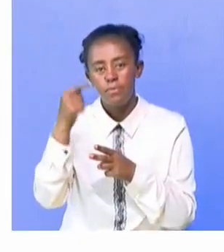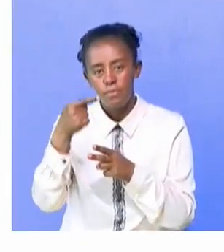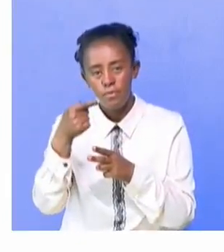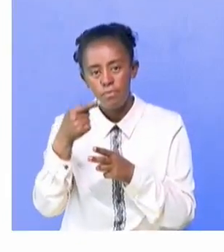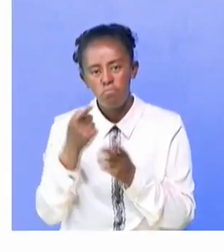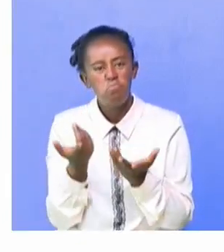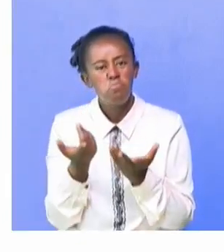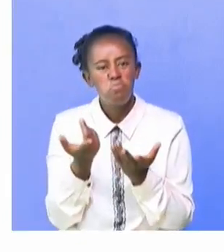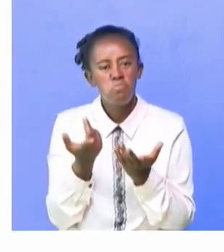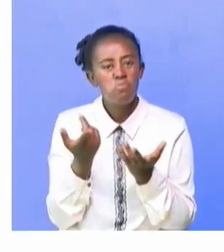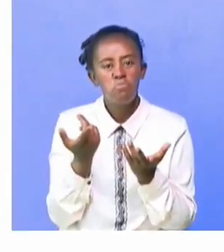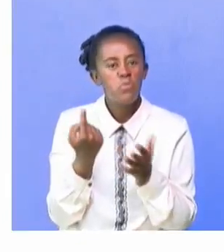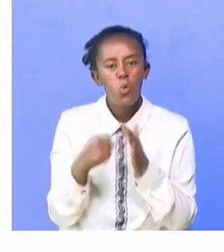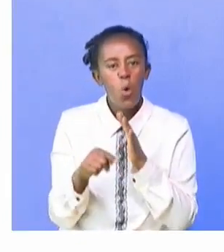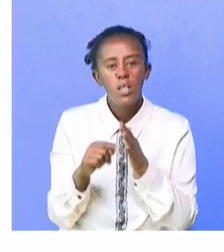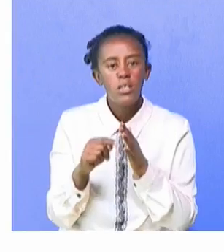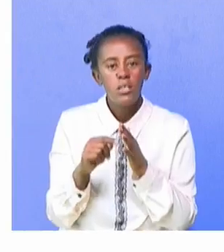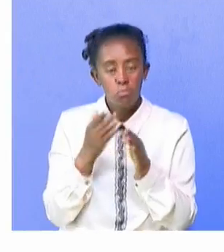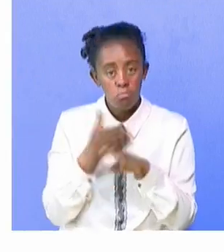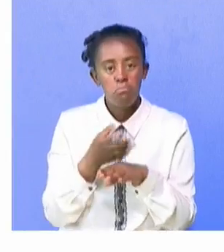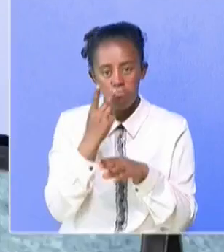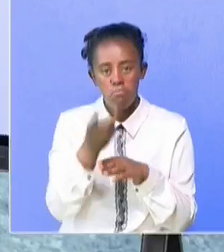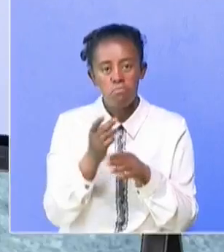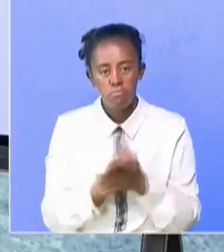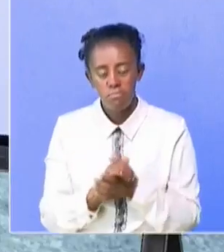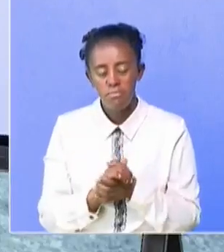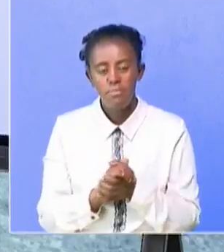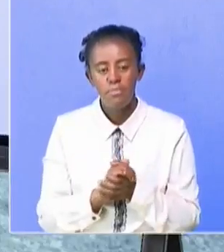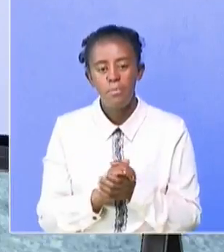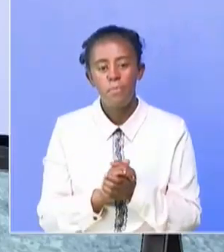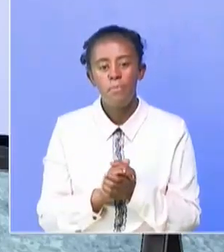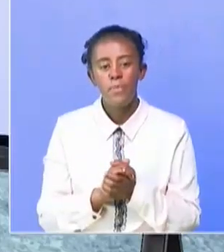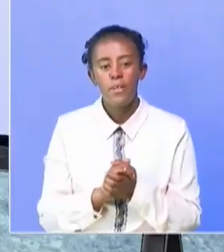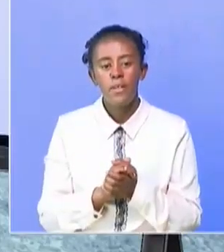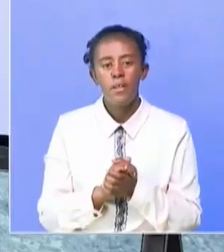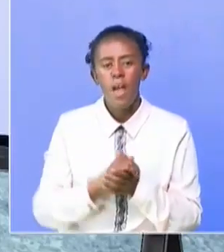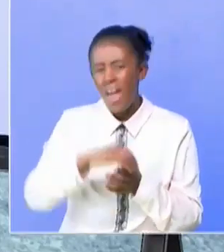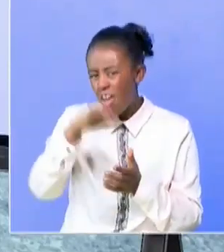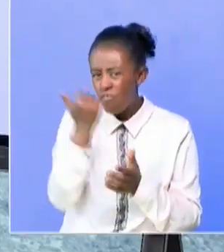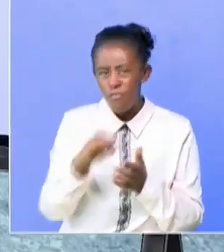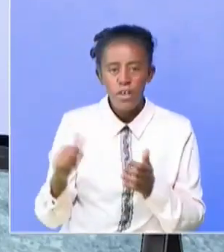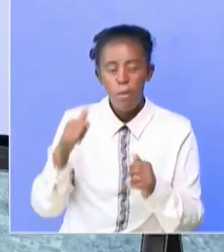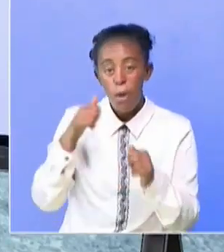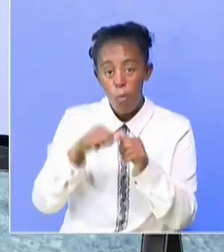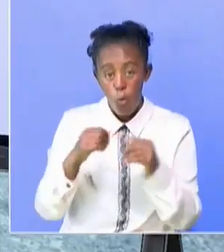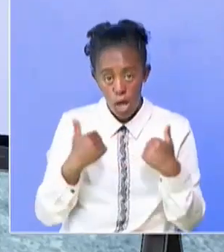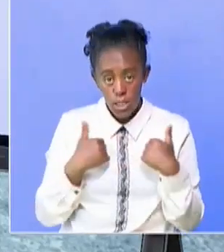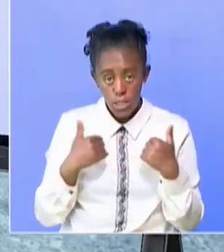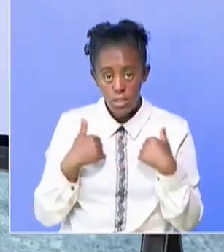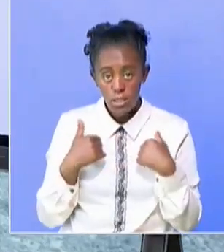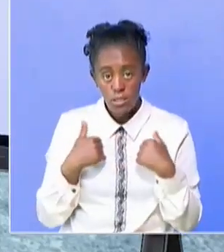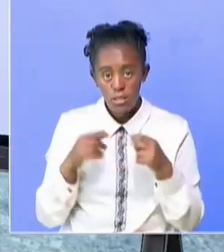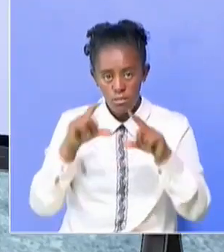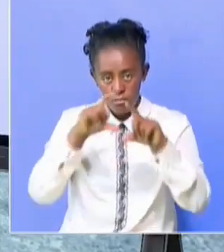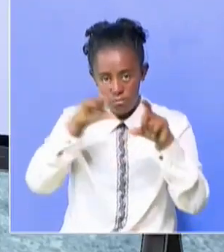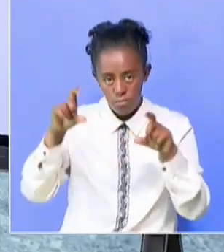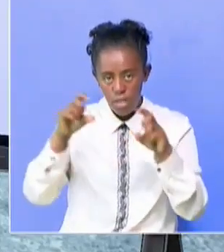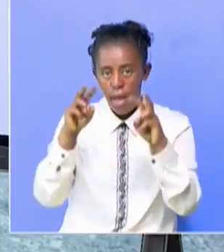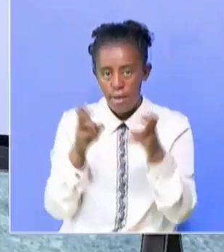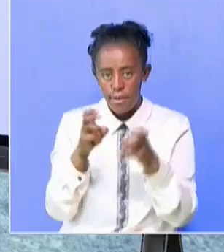What do you mean by that heading? We'll see it later on. Every memo has a